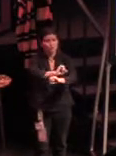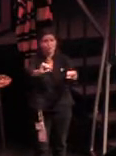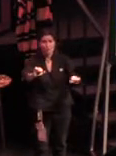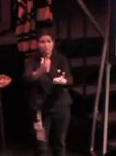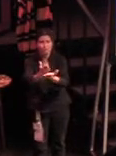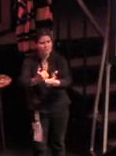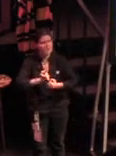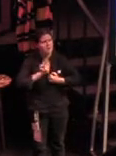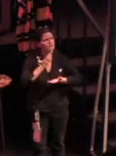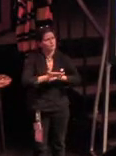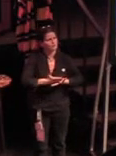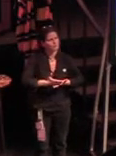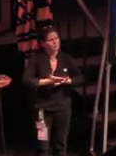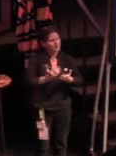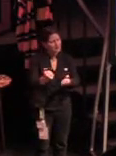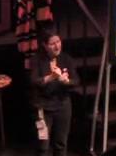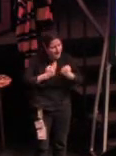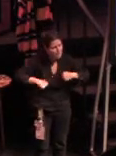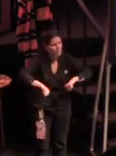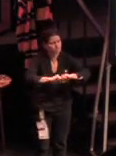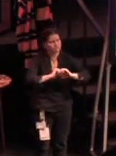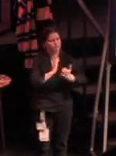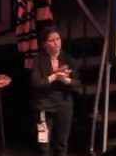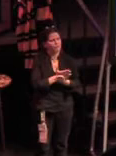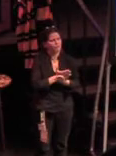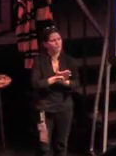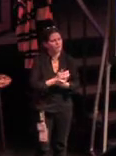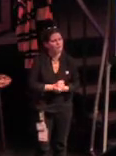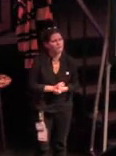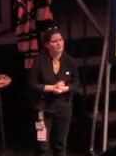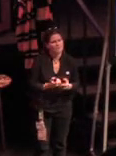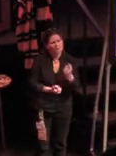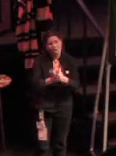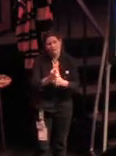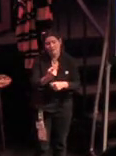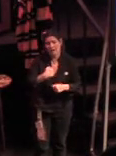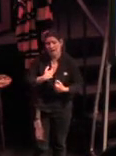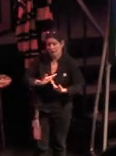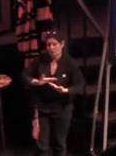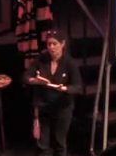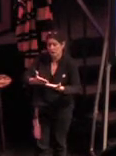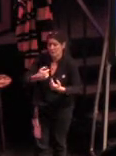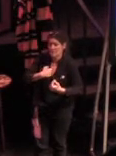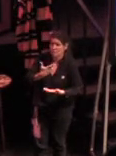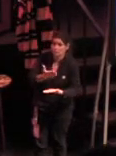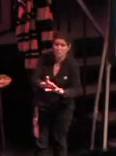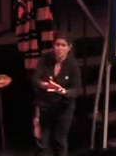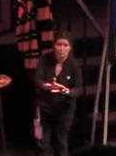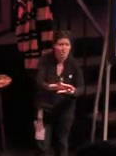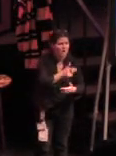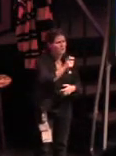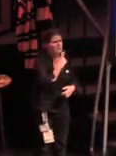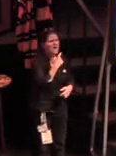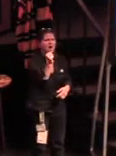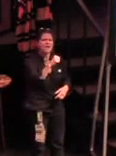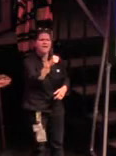truth. But often what people might do when you share your truth is go, oh yeah, but. And